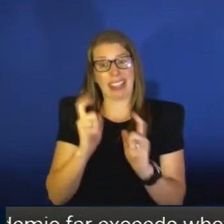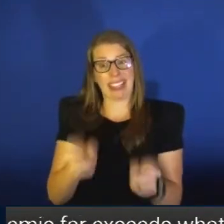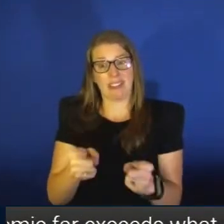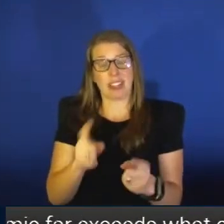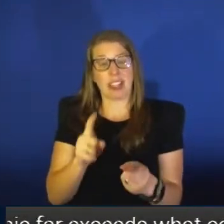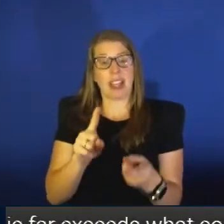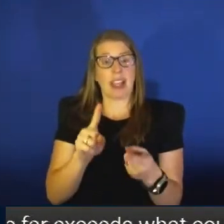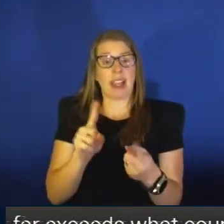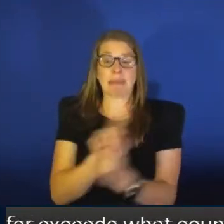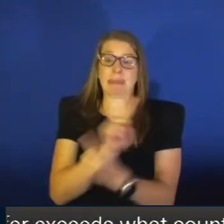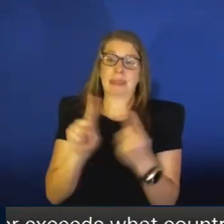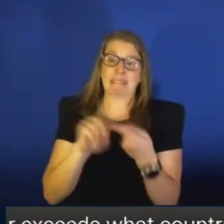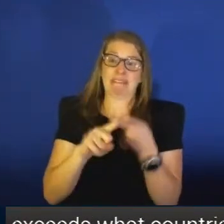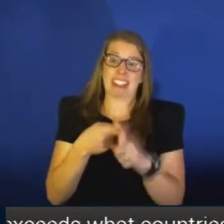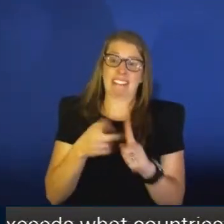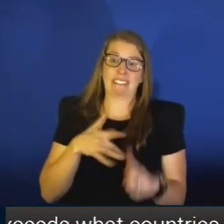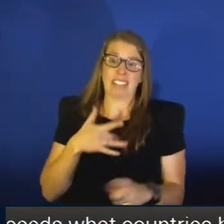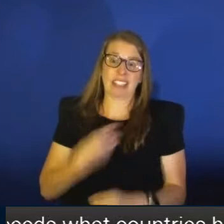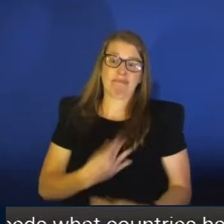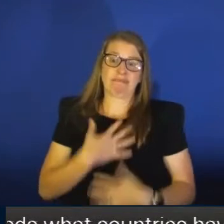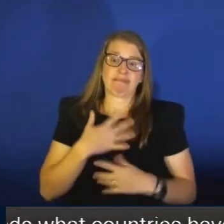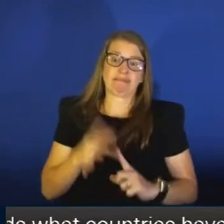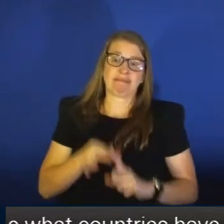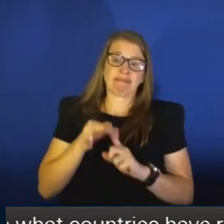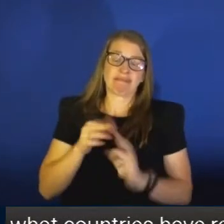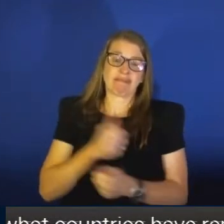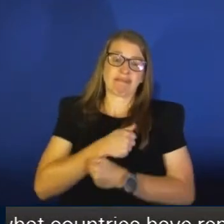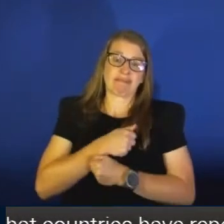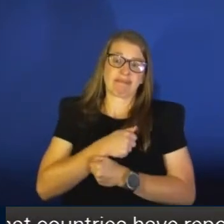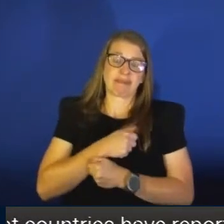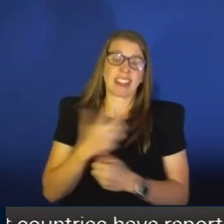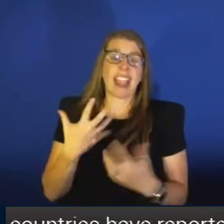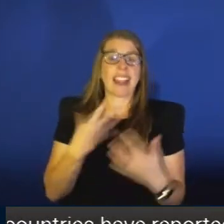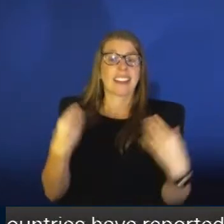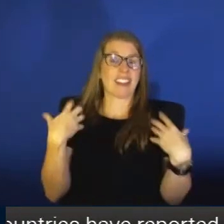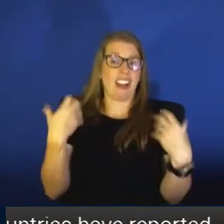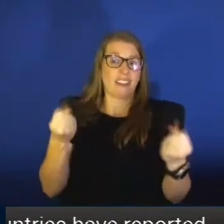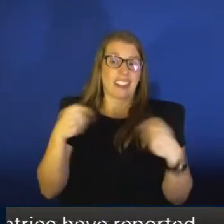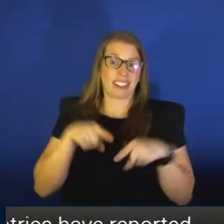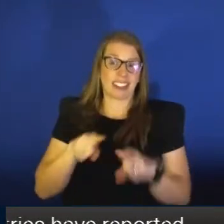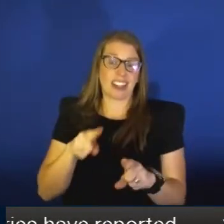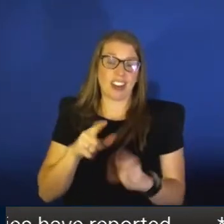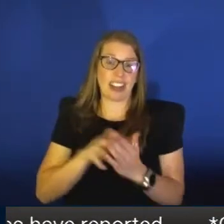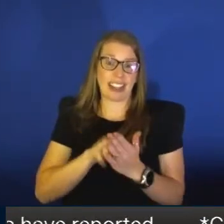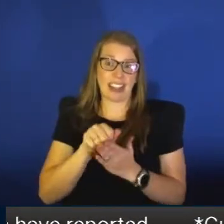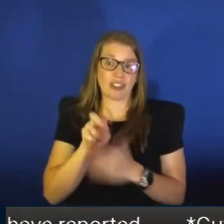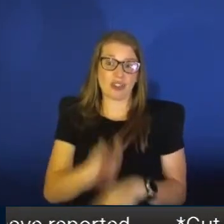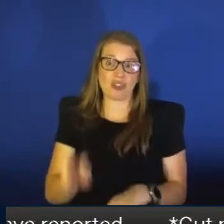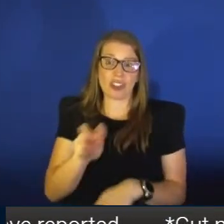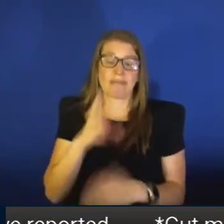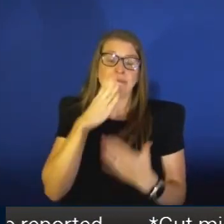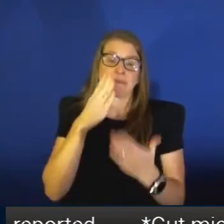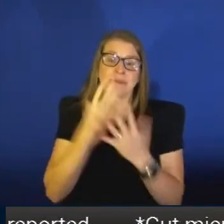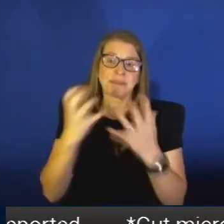and to feel special and loved and confident during their cancer journey. And so we just thank you so